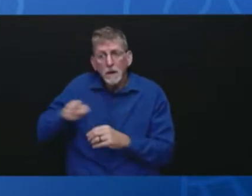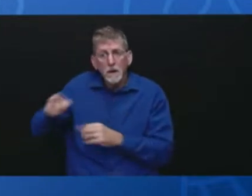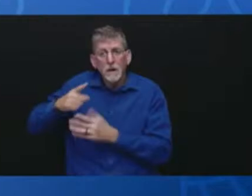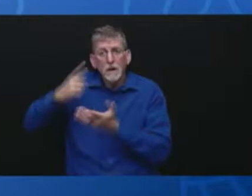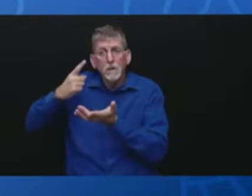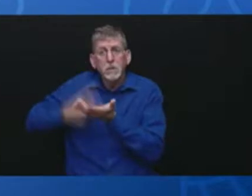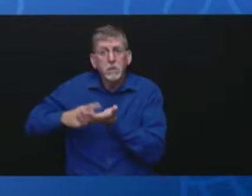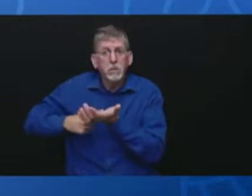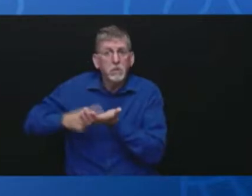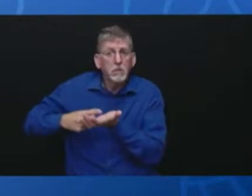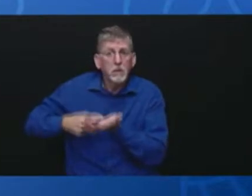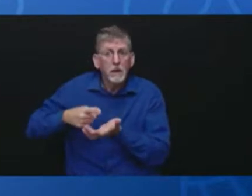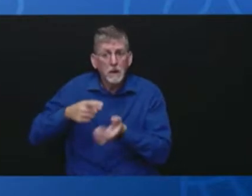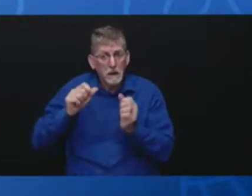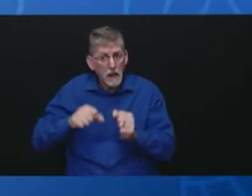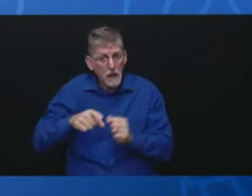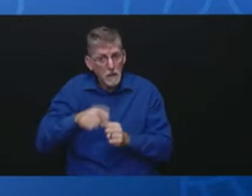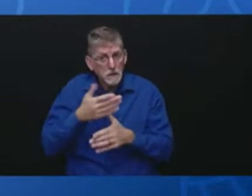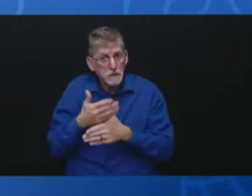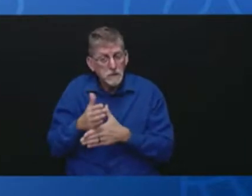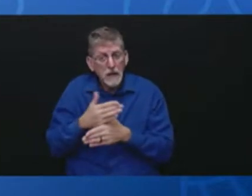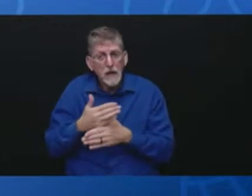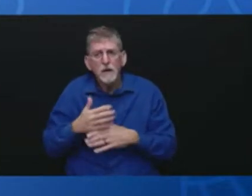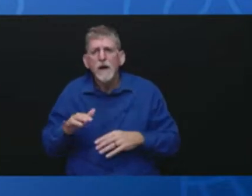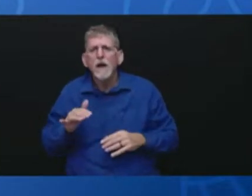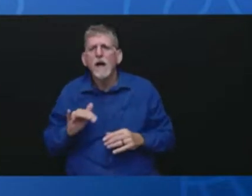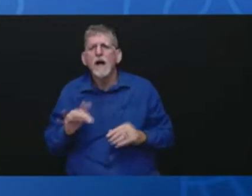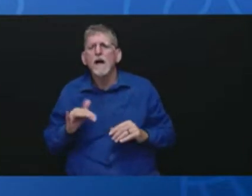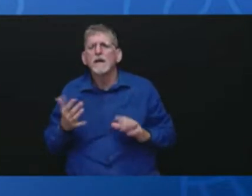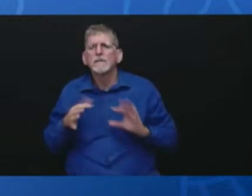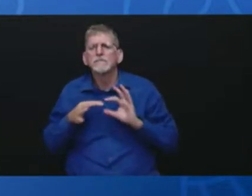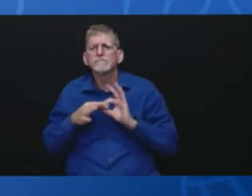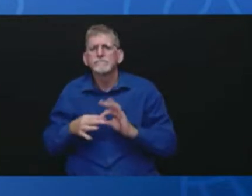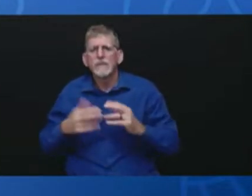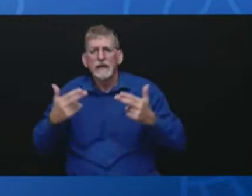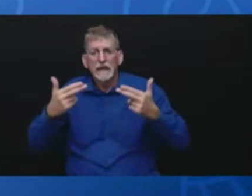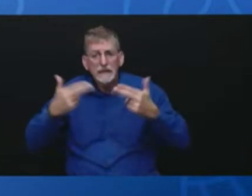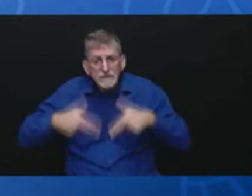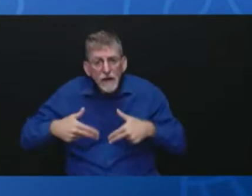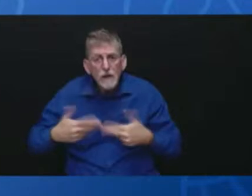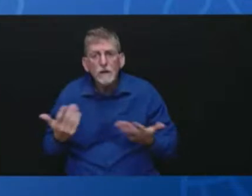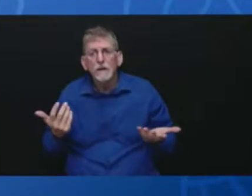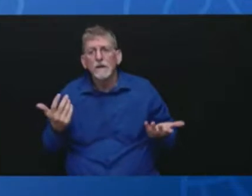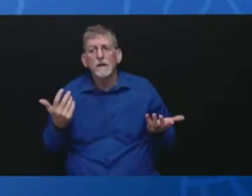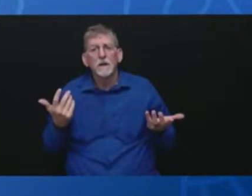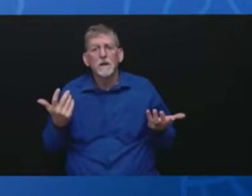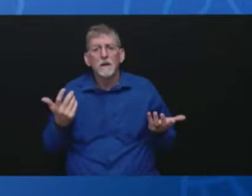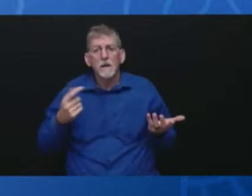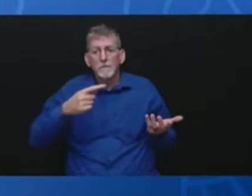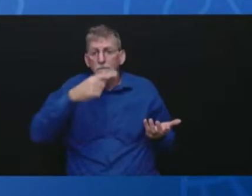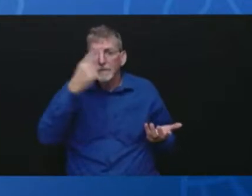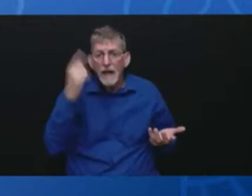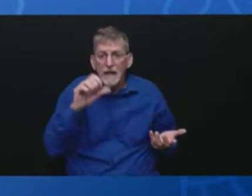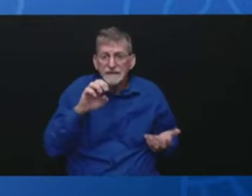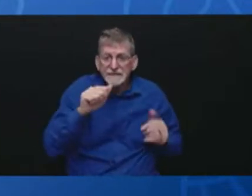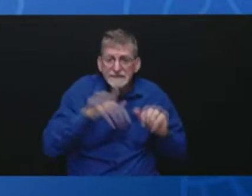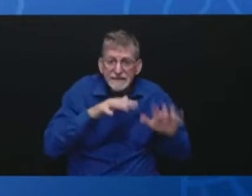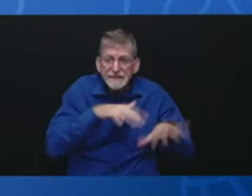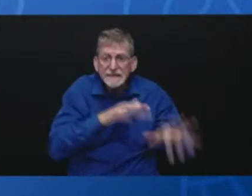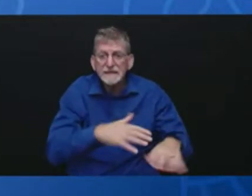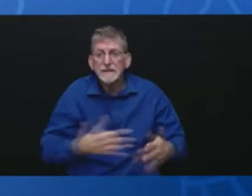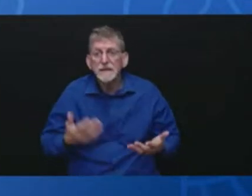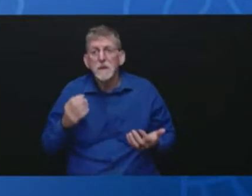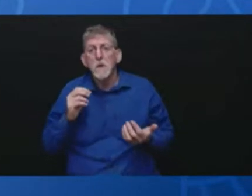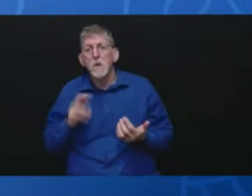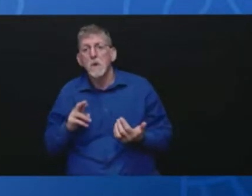with us, like related to the ceasefire, like the Black Sea, or the part of, are we talking about